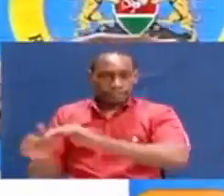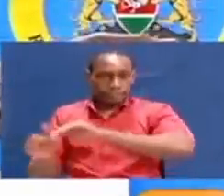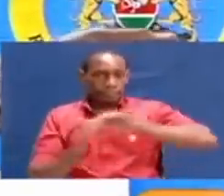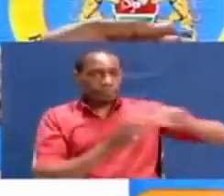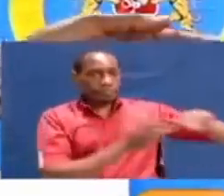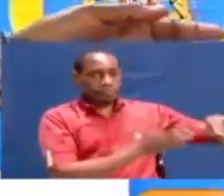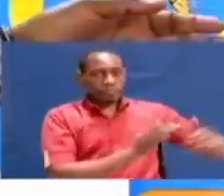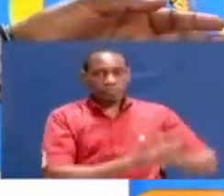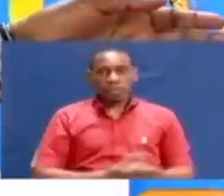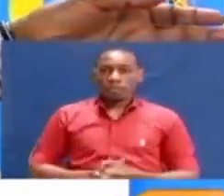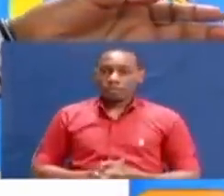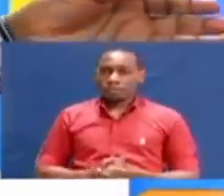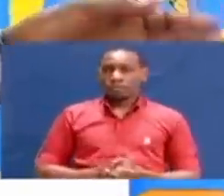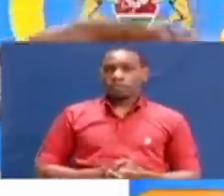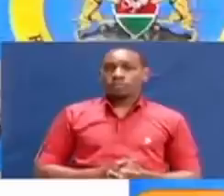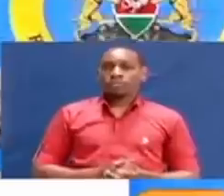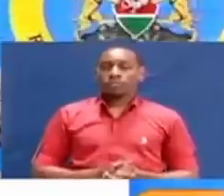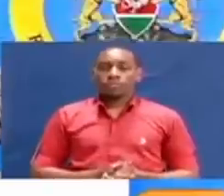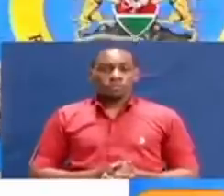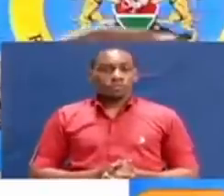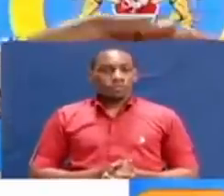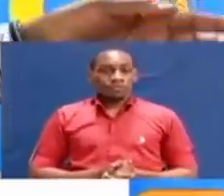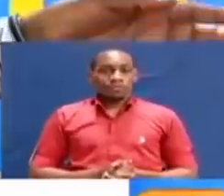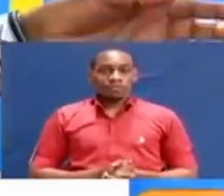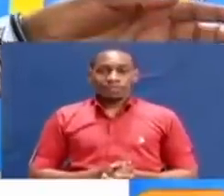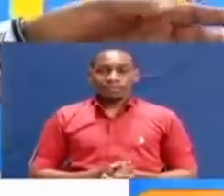Moving on, we have got